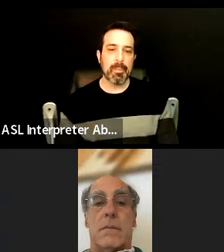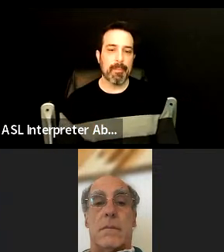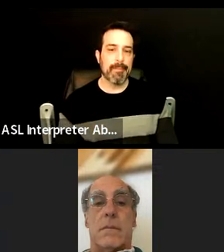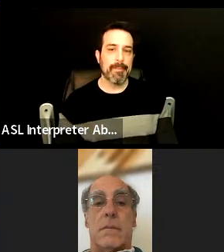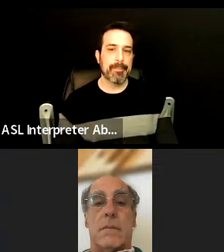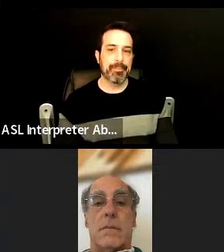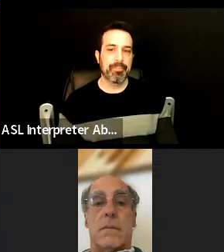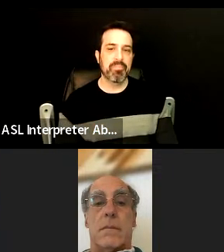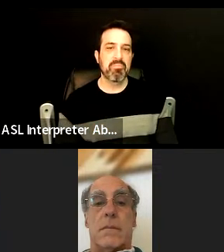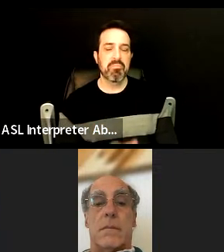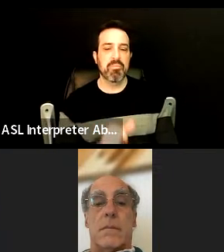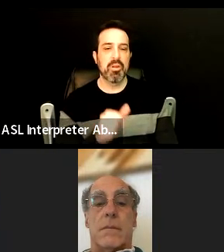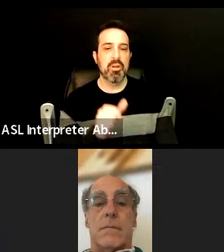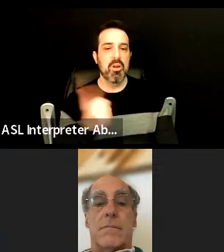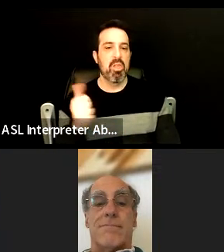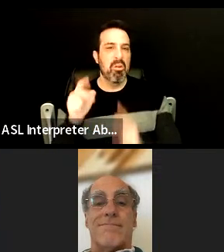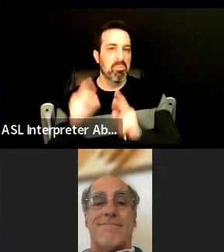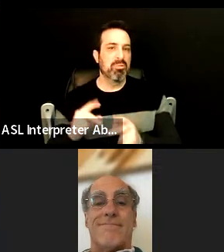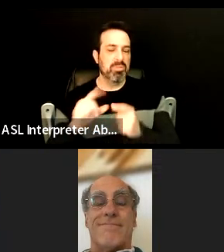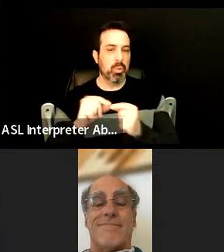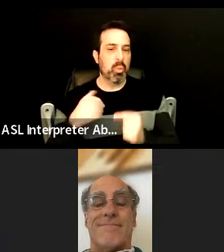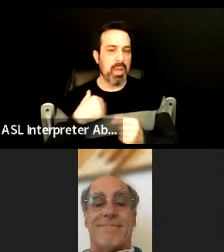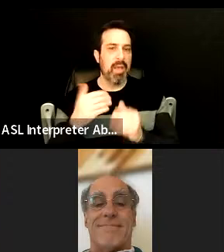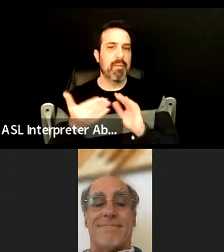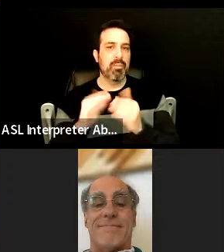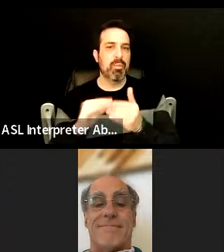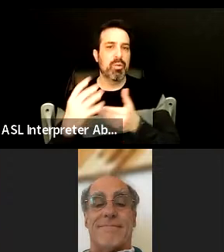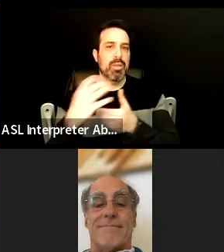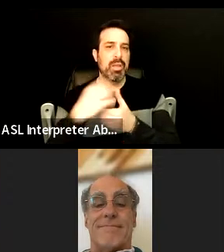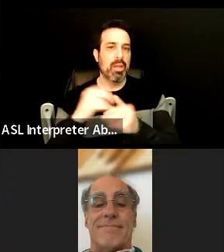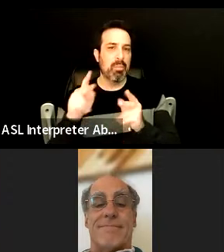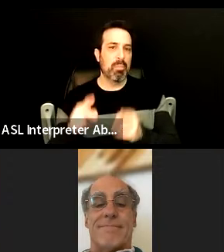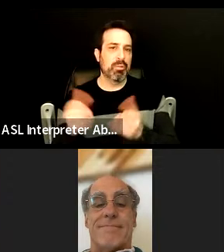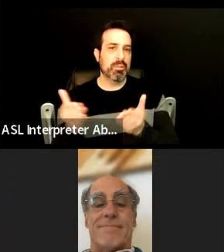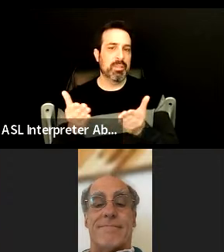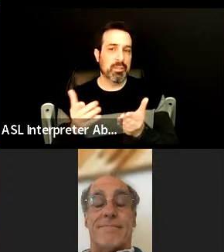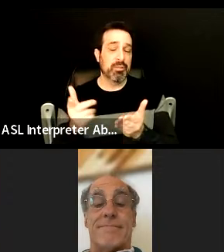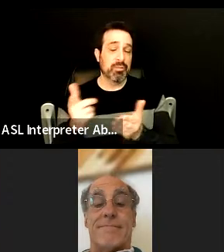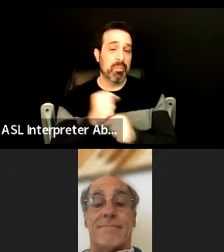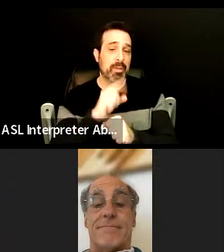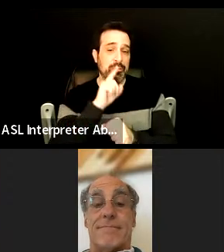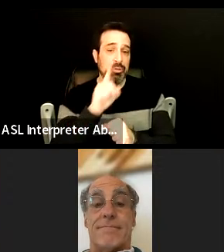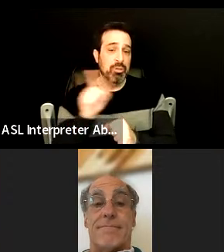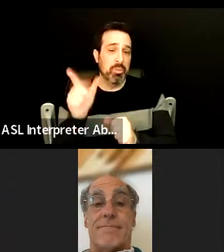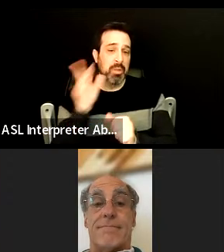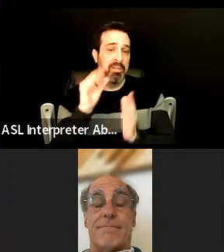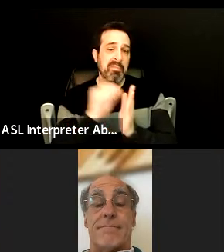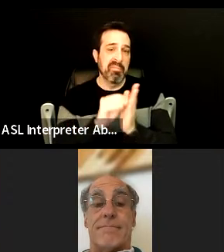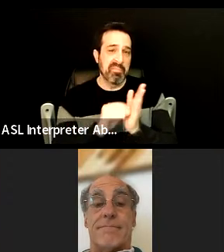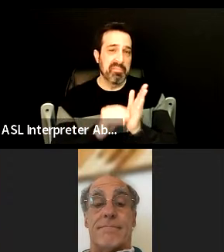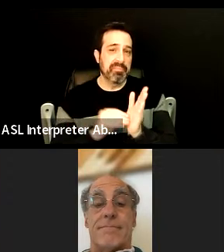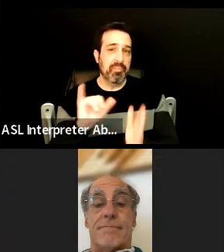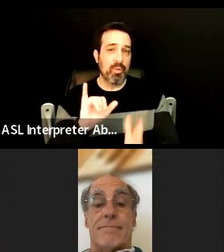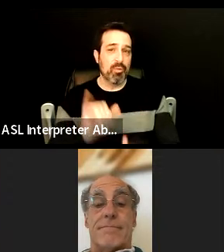room with us, so she is hearing this, and we'll definitely put it into some of their roadshow that they're doing. So thank you.